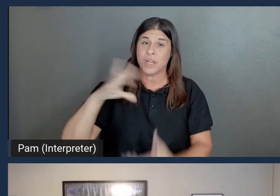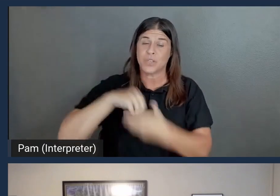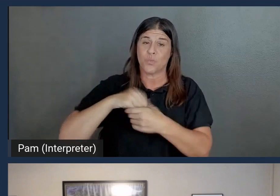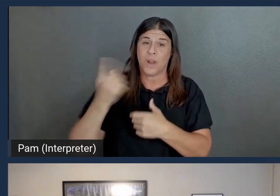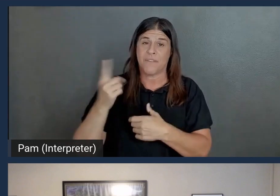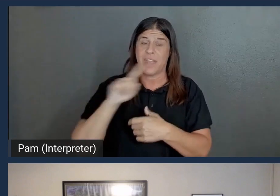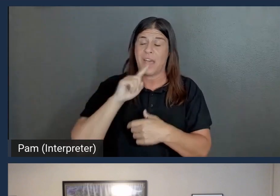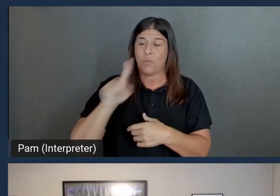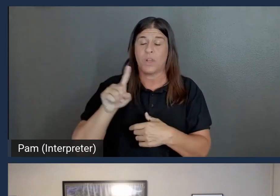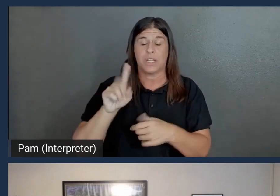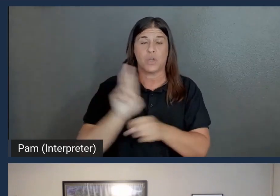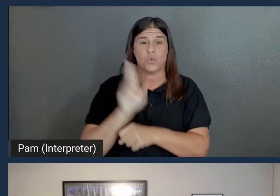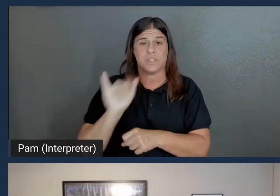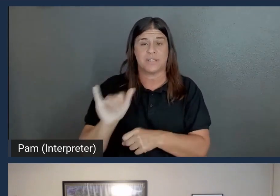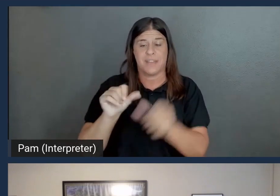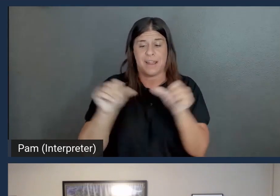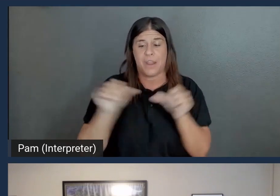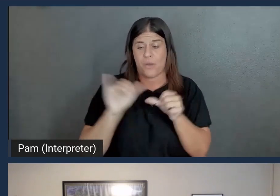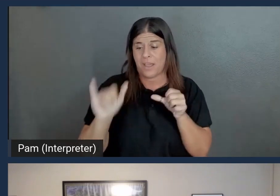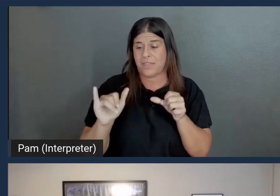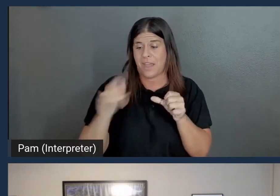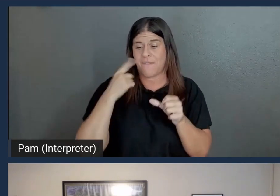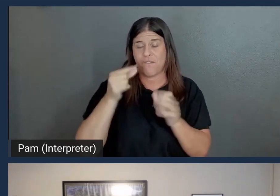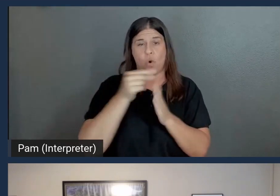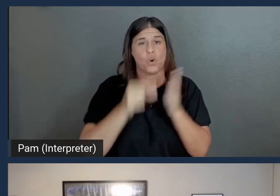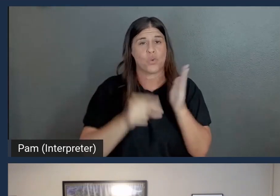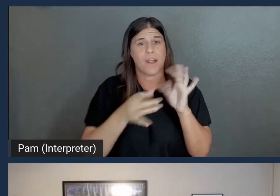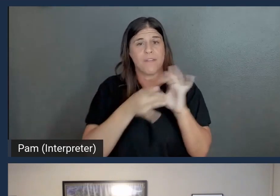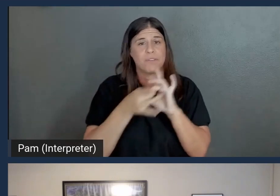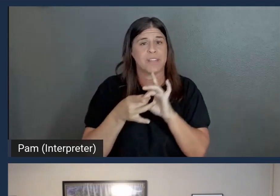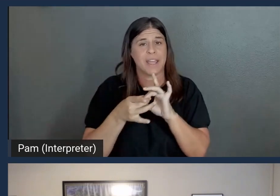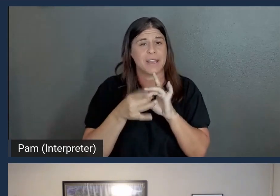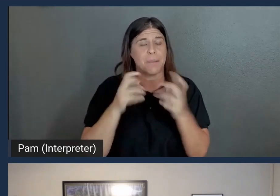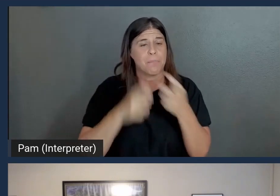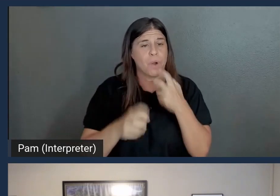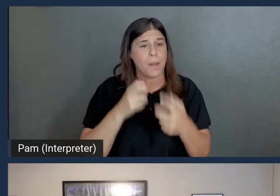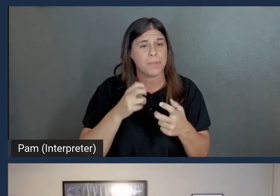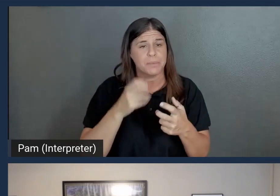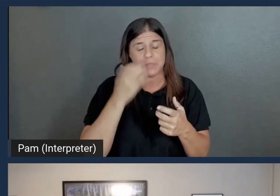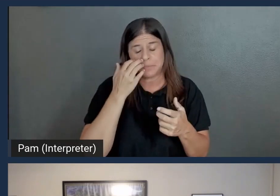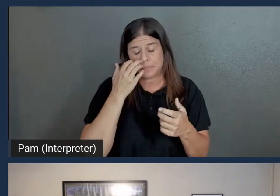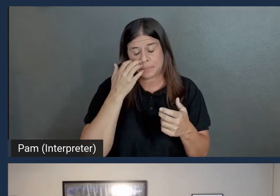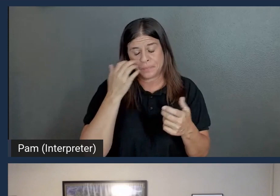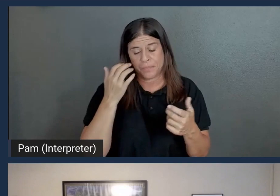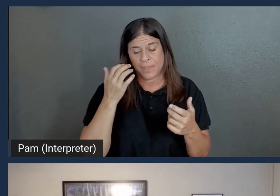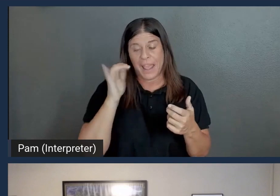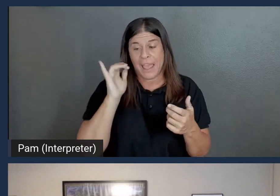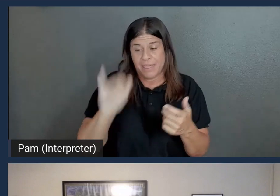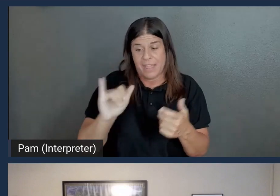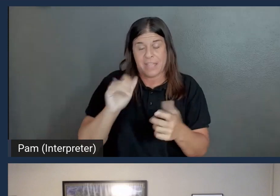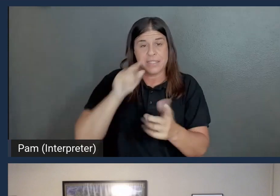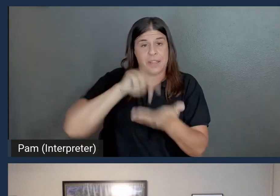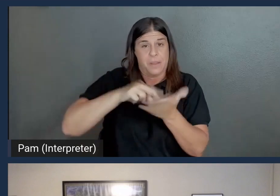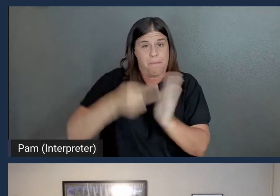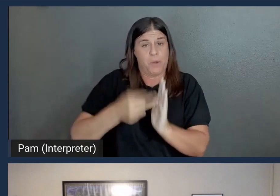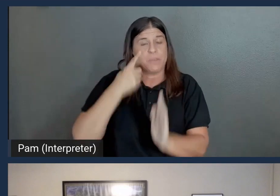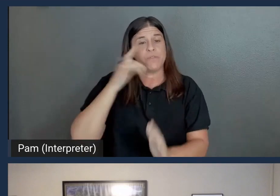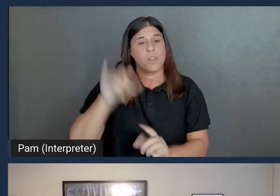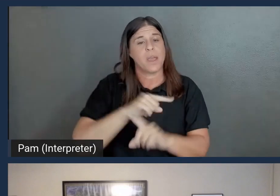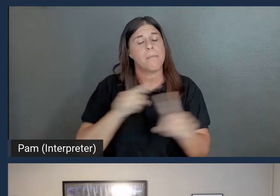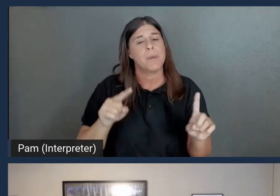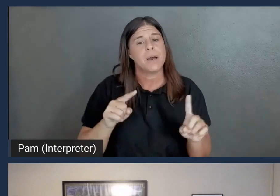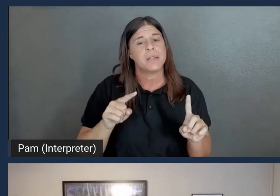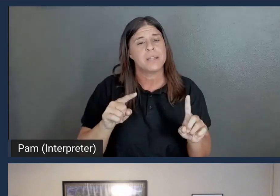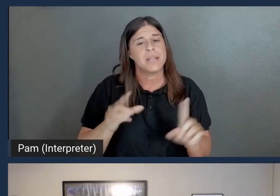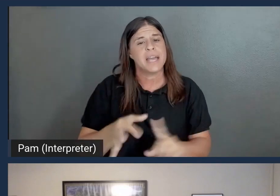this area where for graph-related problems, that's what it's designed to do. But especially